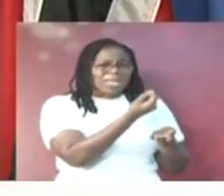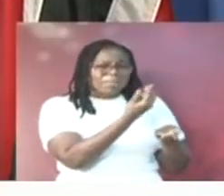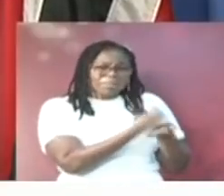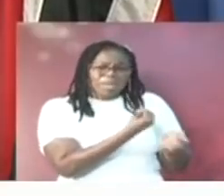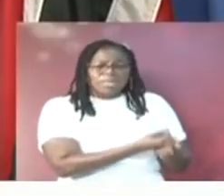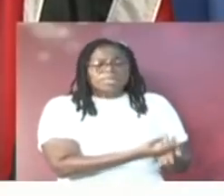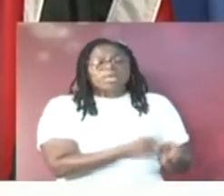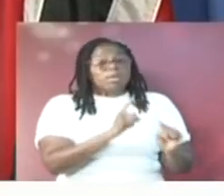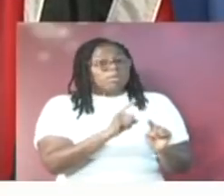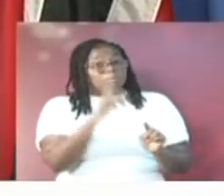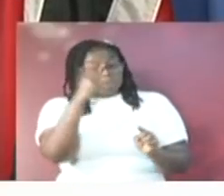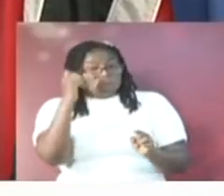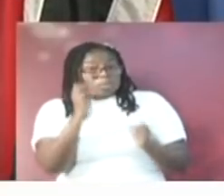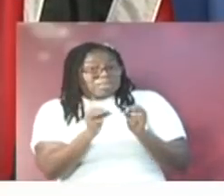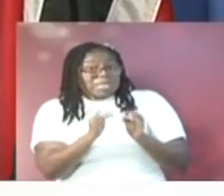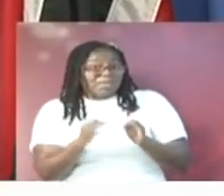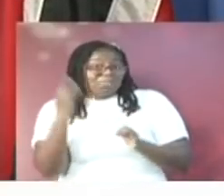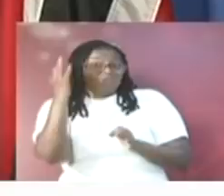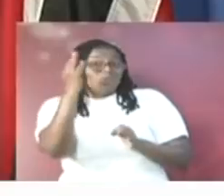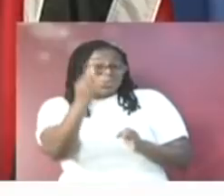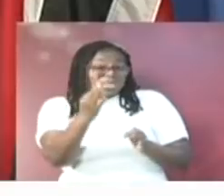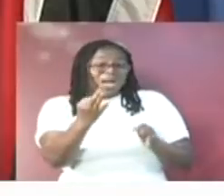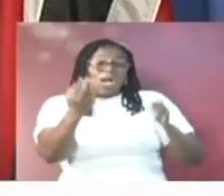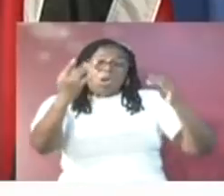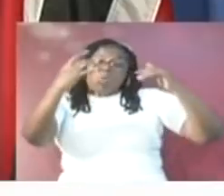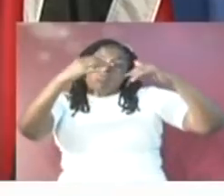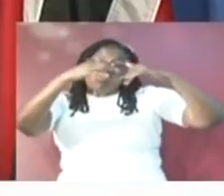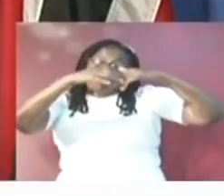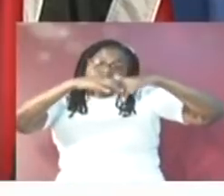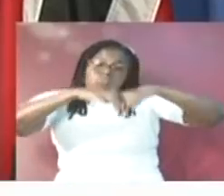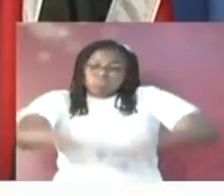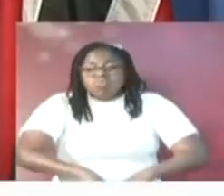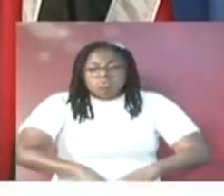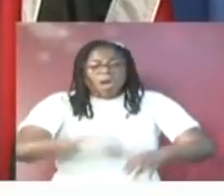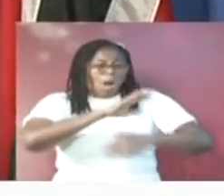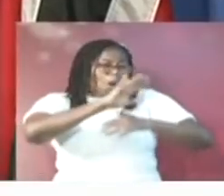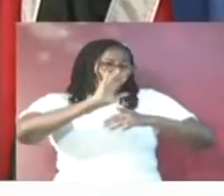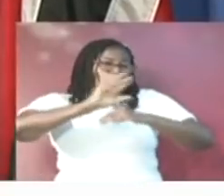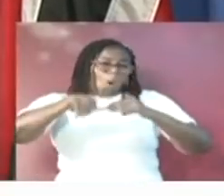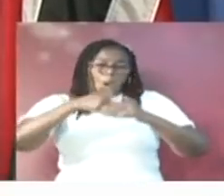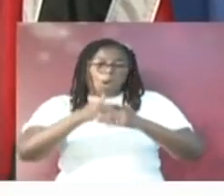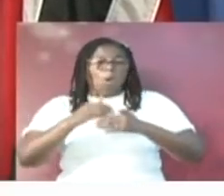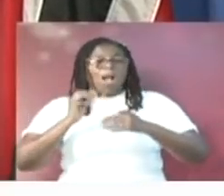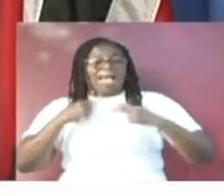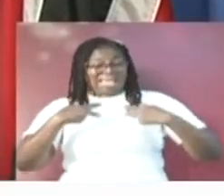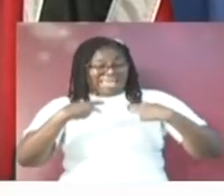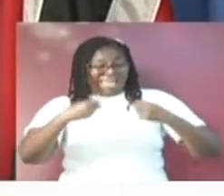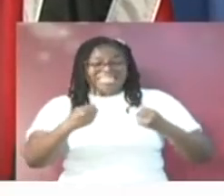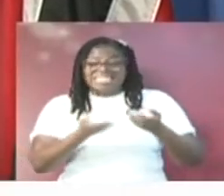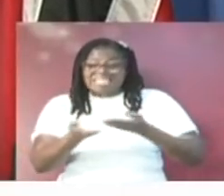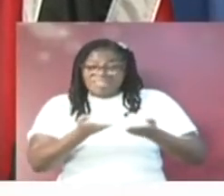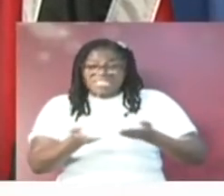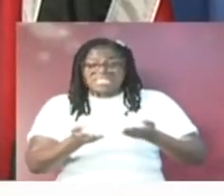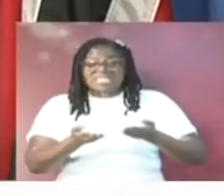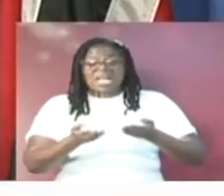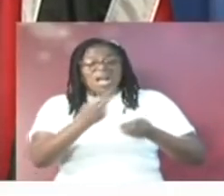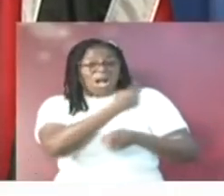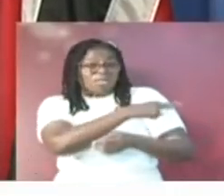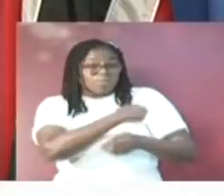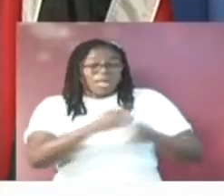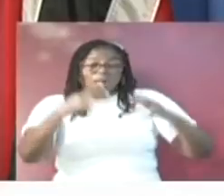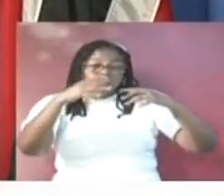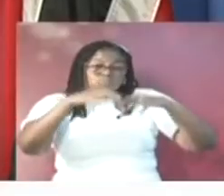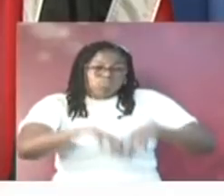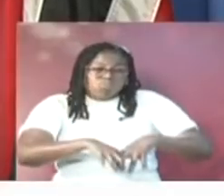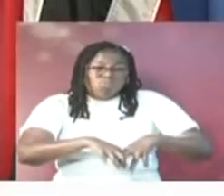collapse of the National Health Service and an overrun by the virus. So